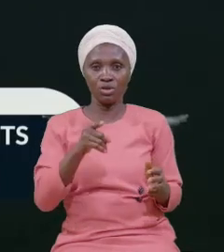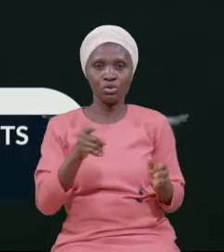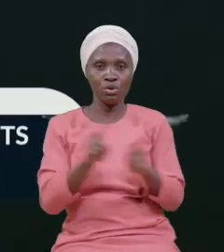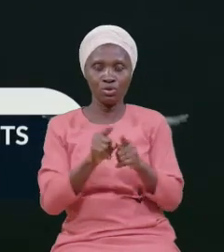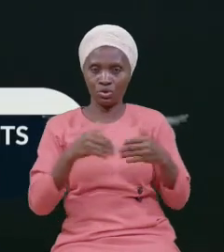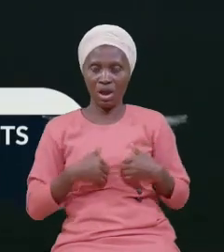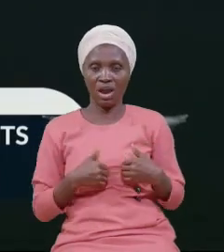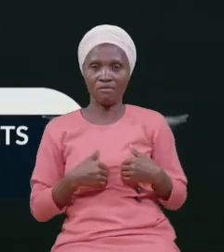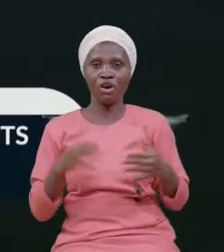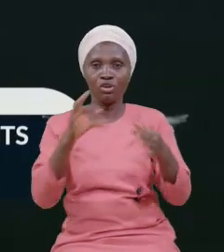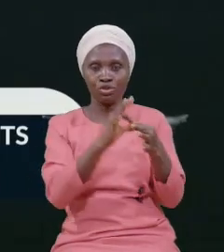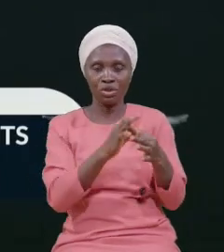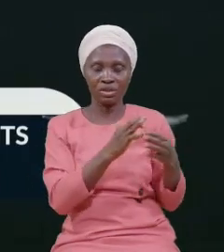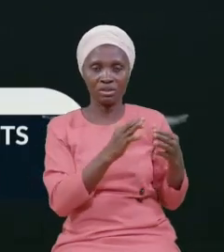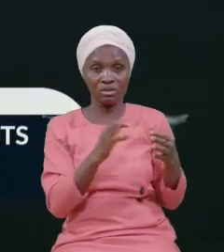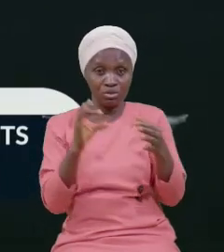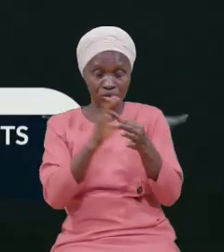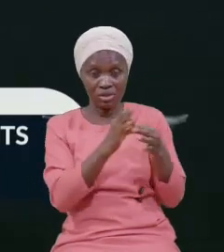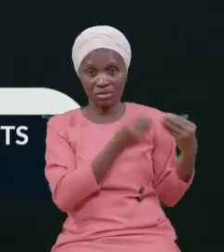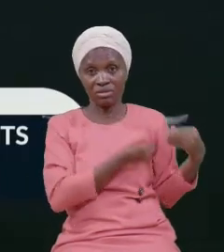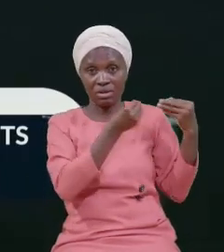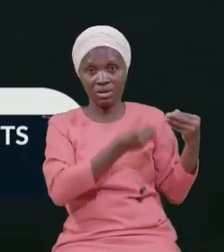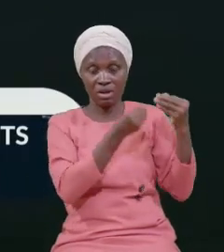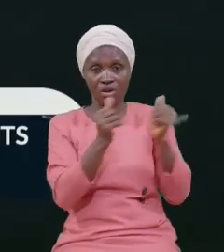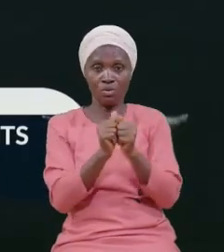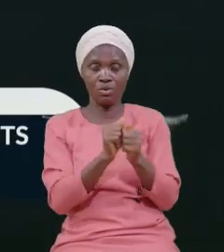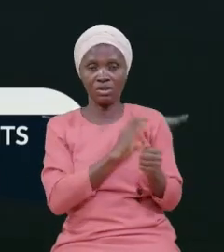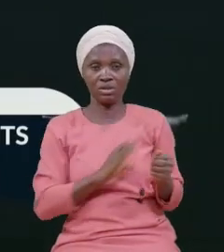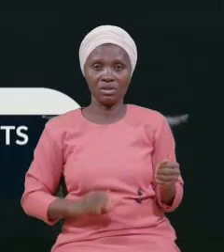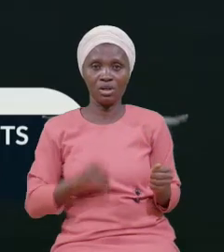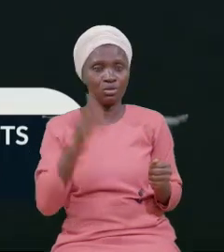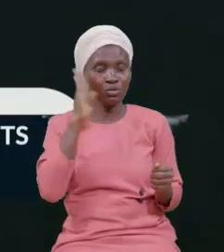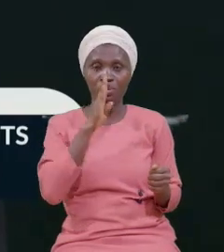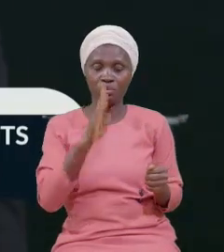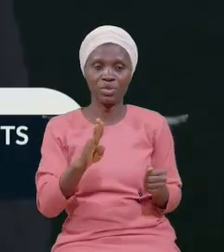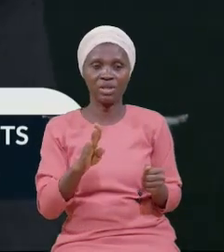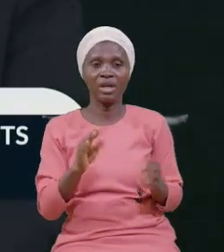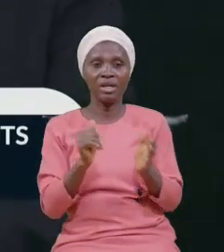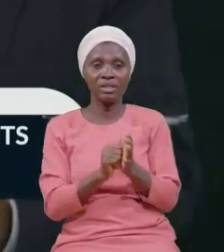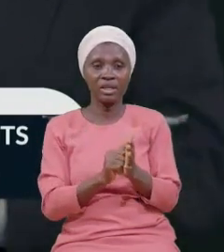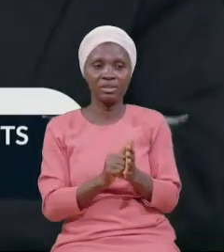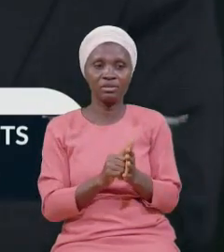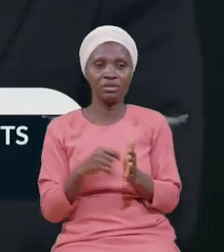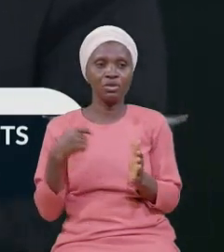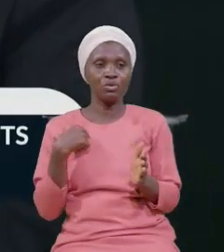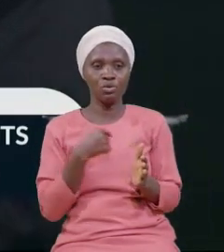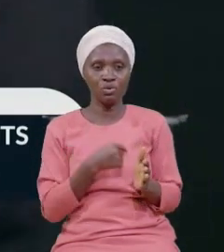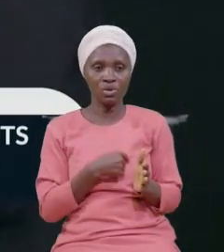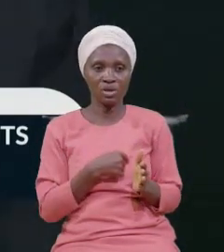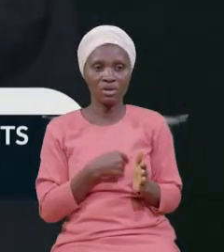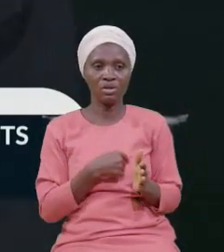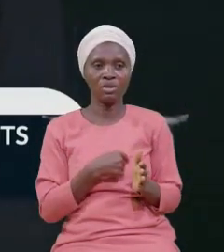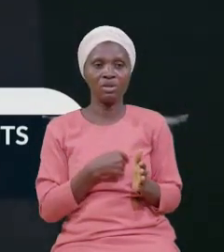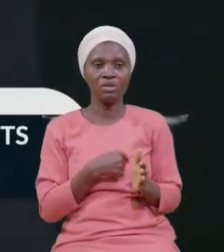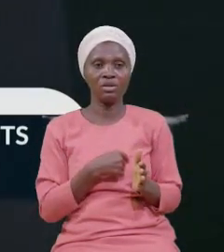ye suffer with him, persecution may be there, that we may also be glorified